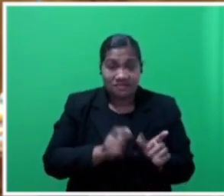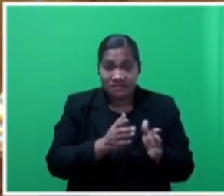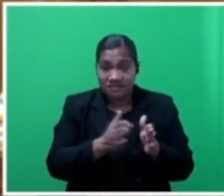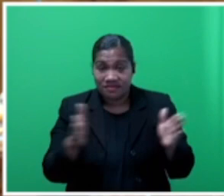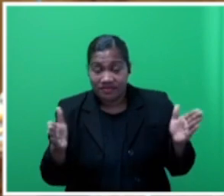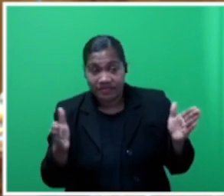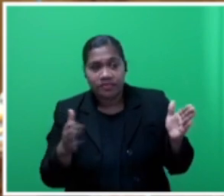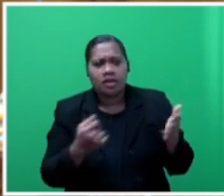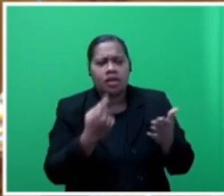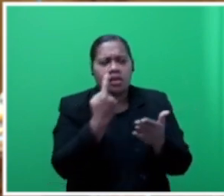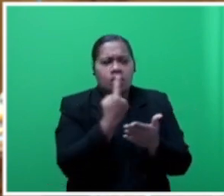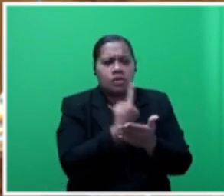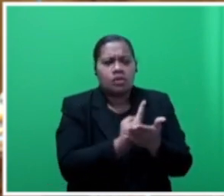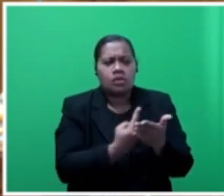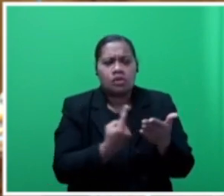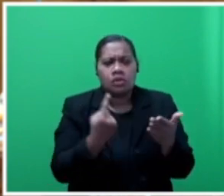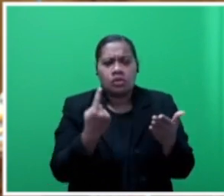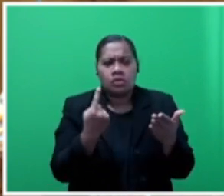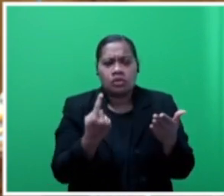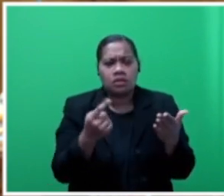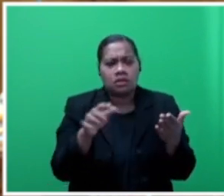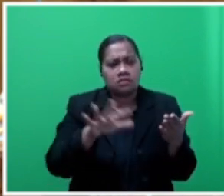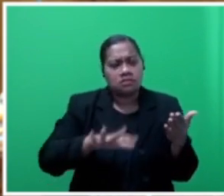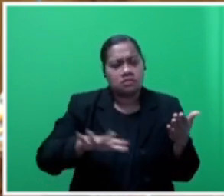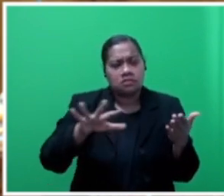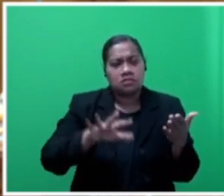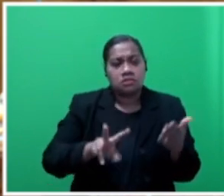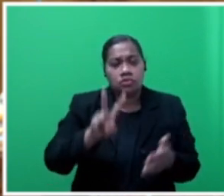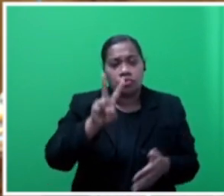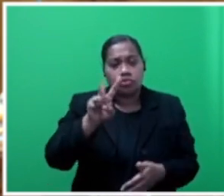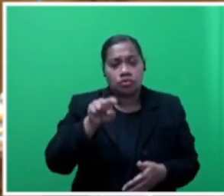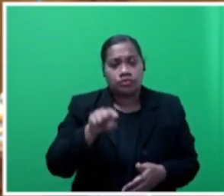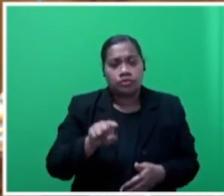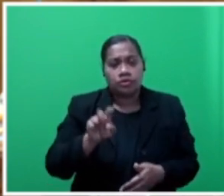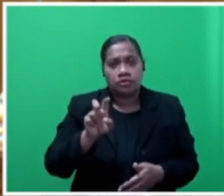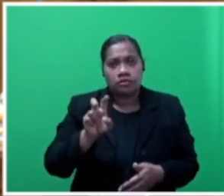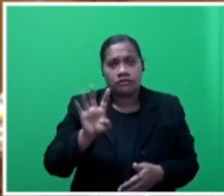only was around 2.42 billion.